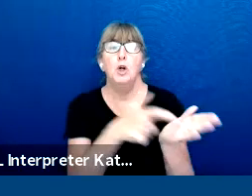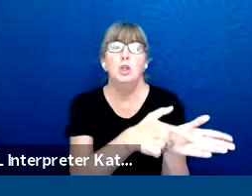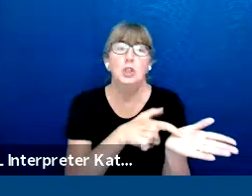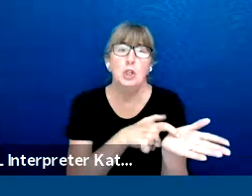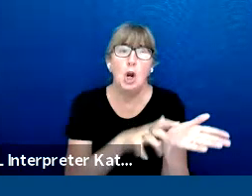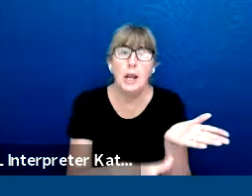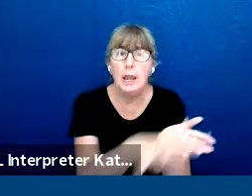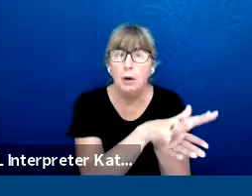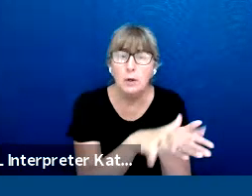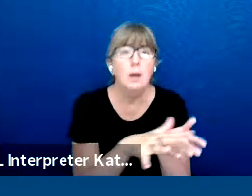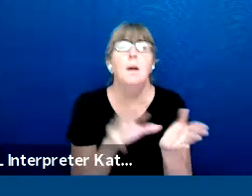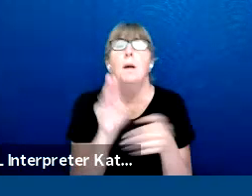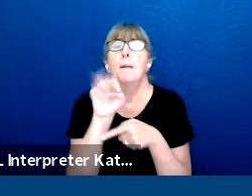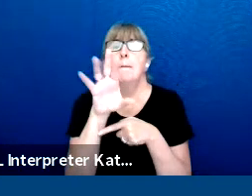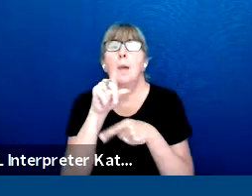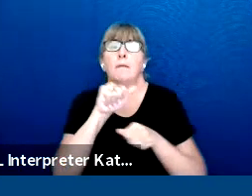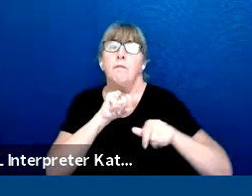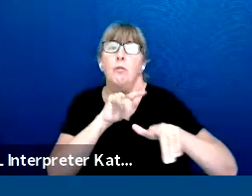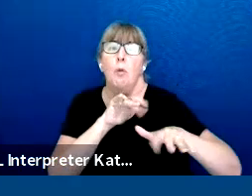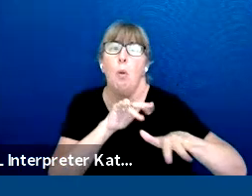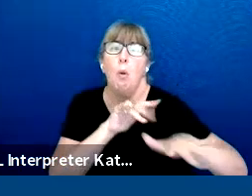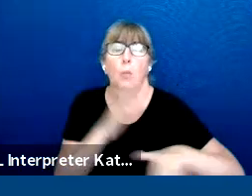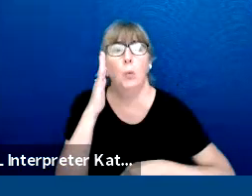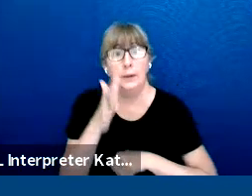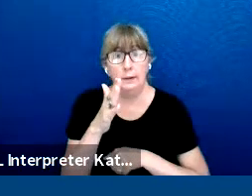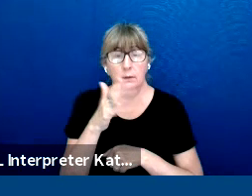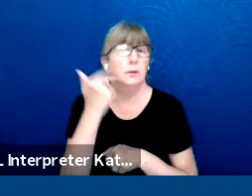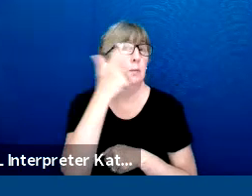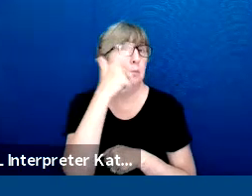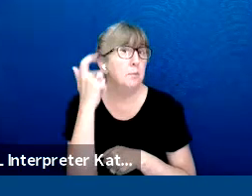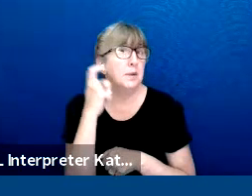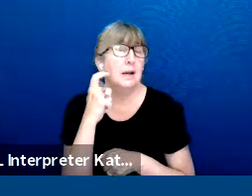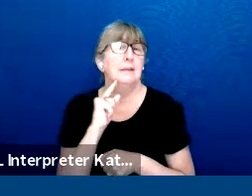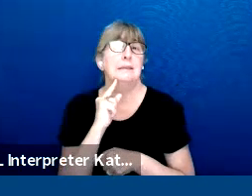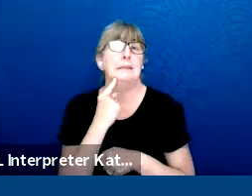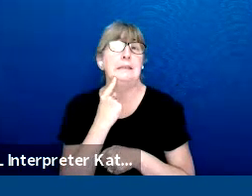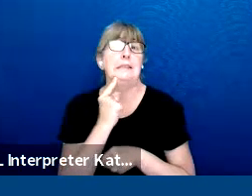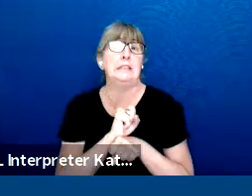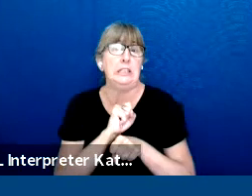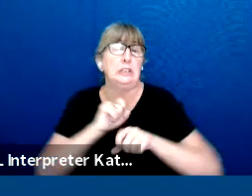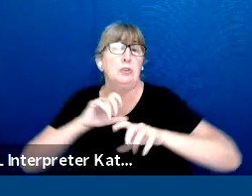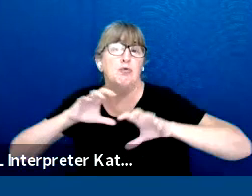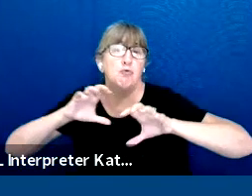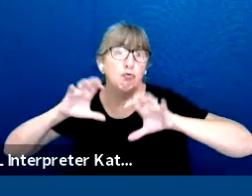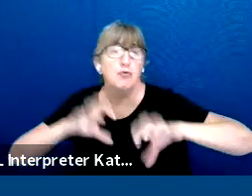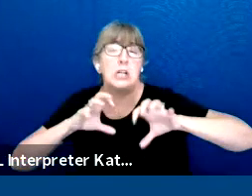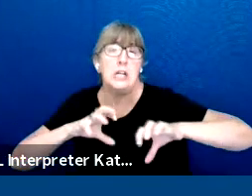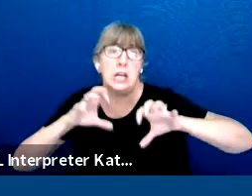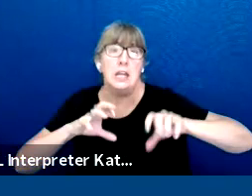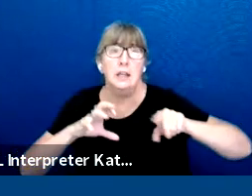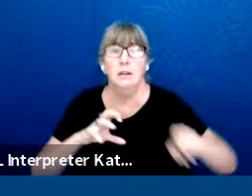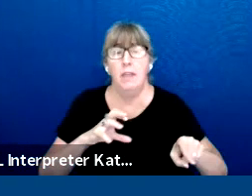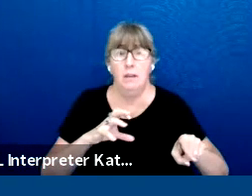going to be happening. This is because there's going to be an intense rain event where the water cannot